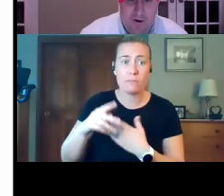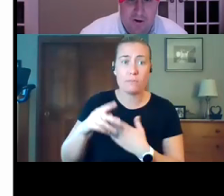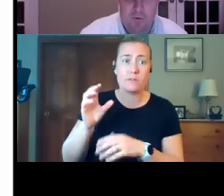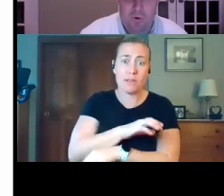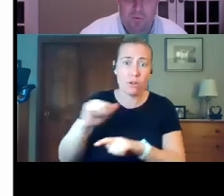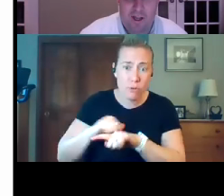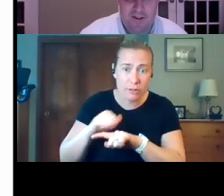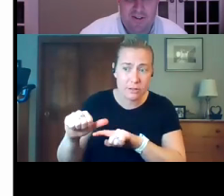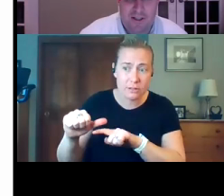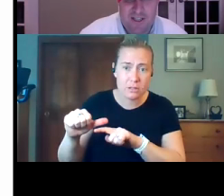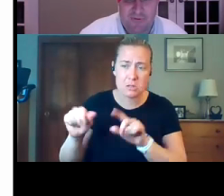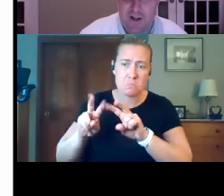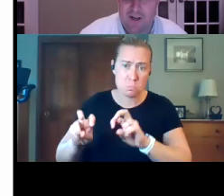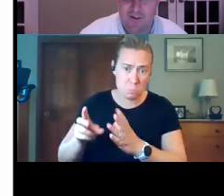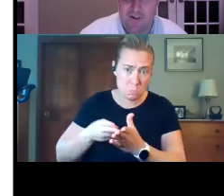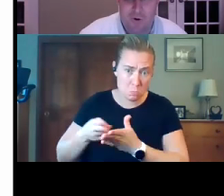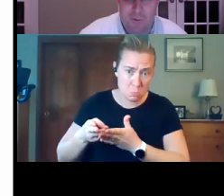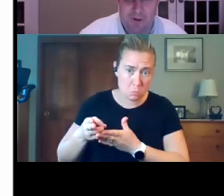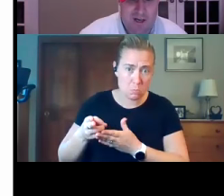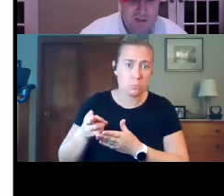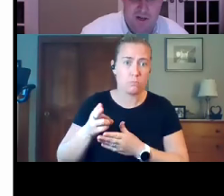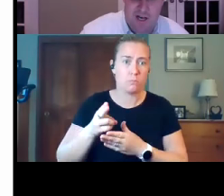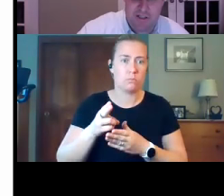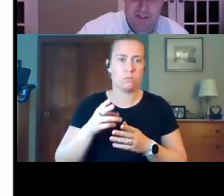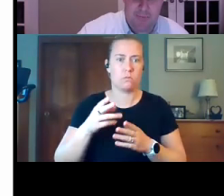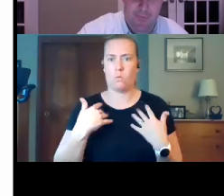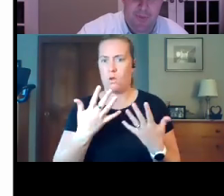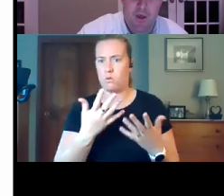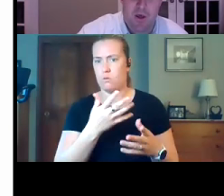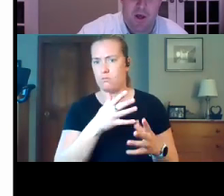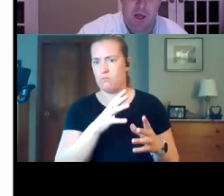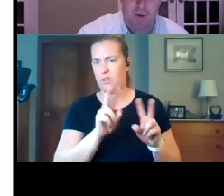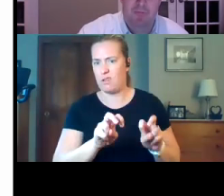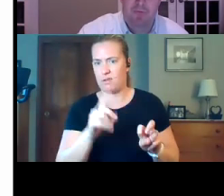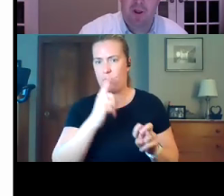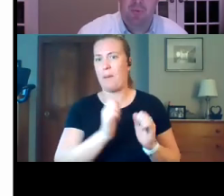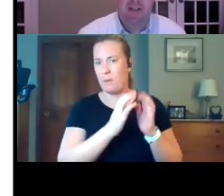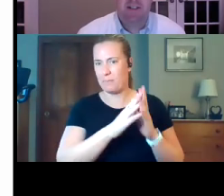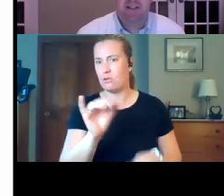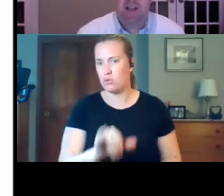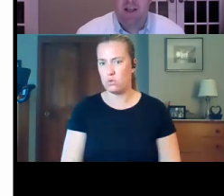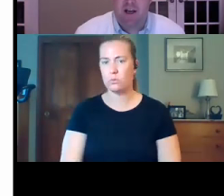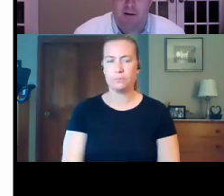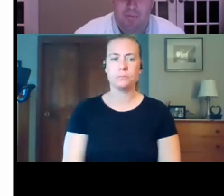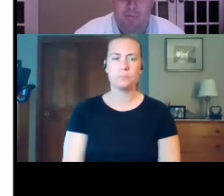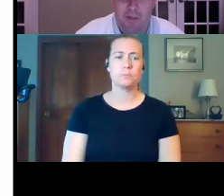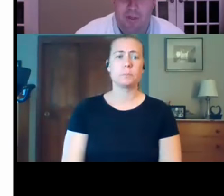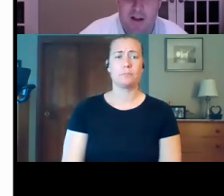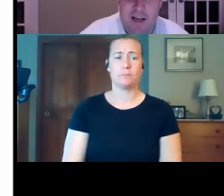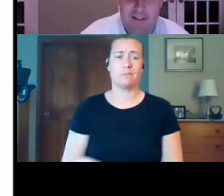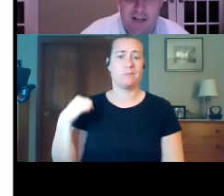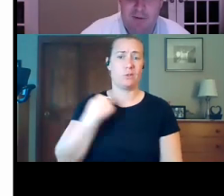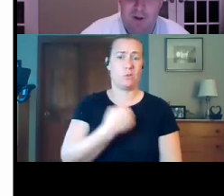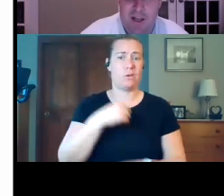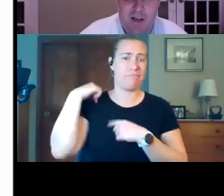often would like to assess fidelity to implementation strategies. We've been really pleased to see the